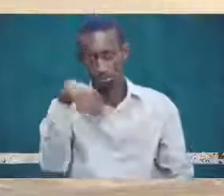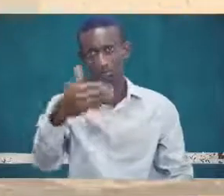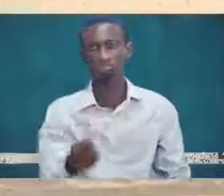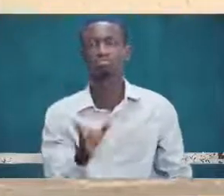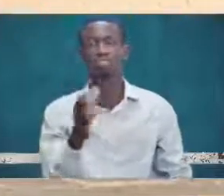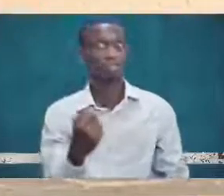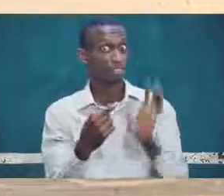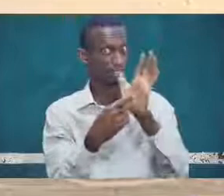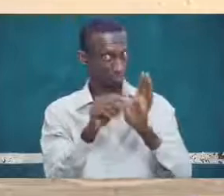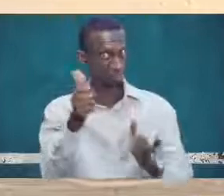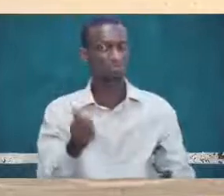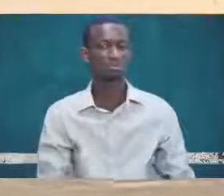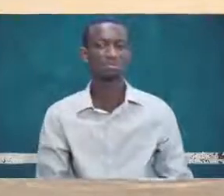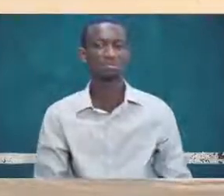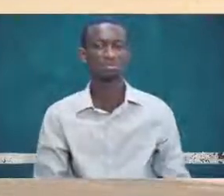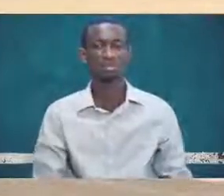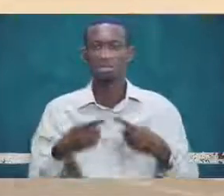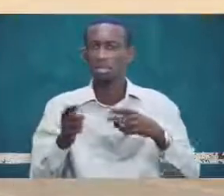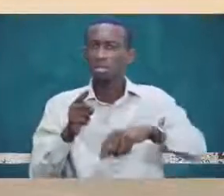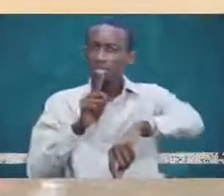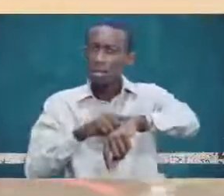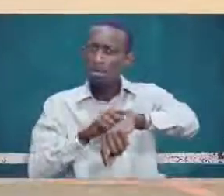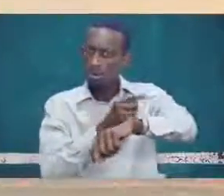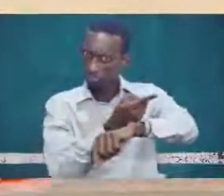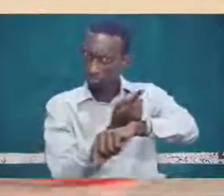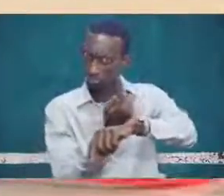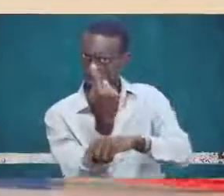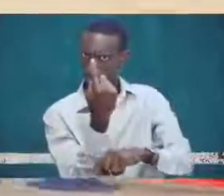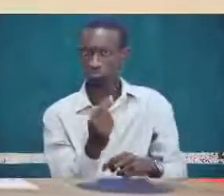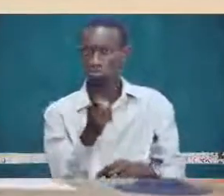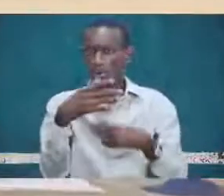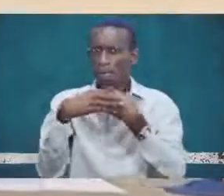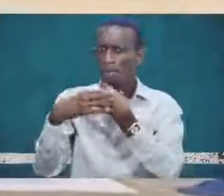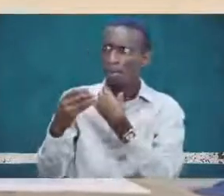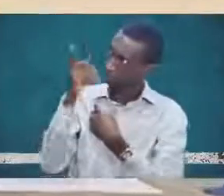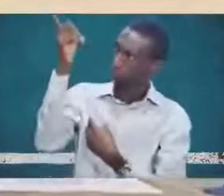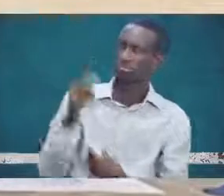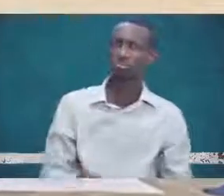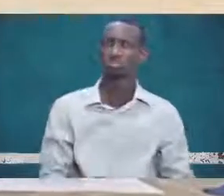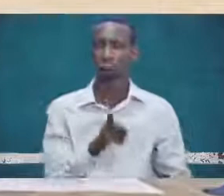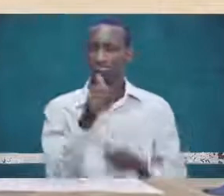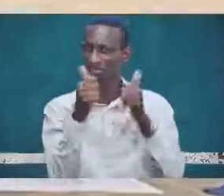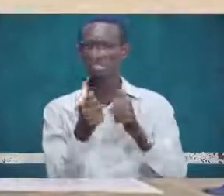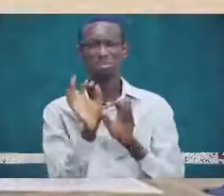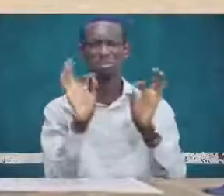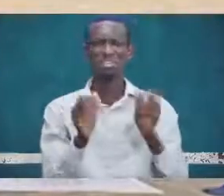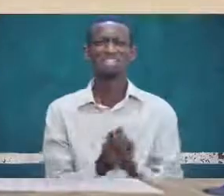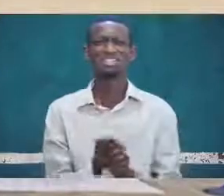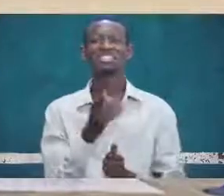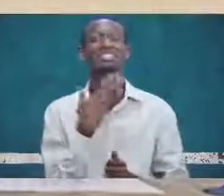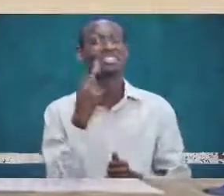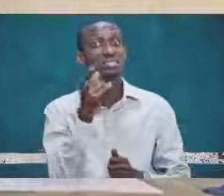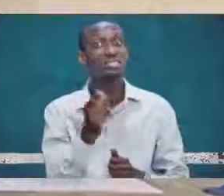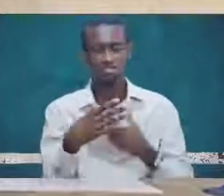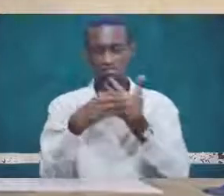you another example, but have a minute and you try to write this kind of summary. It looks very beautiful, and I want you